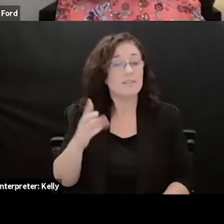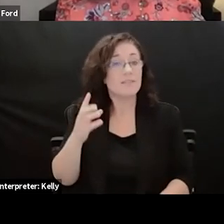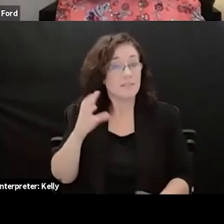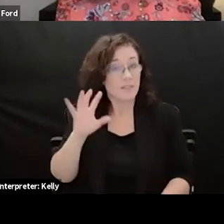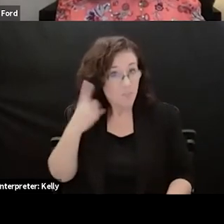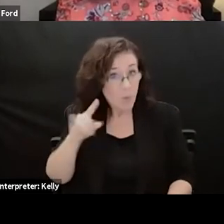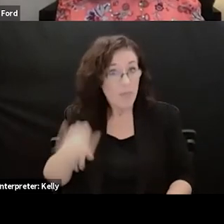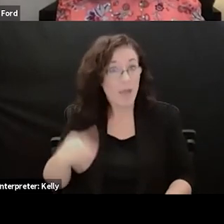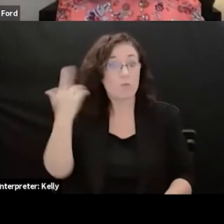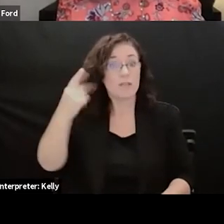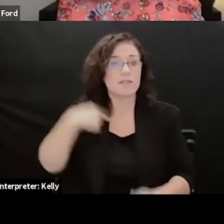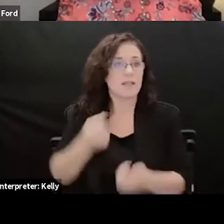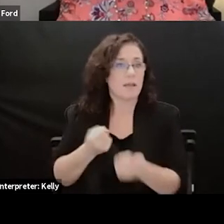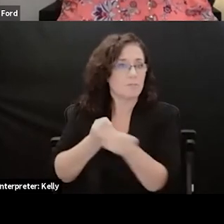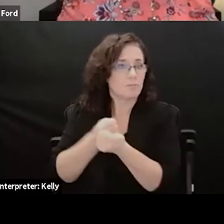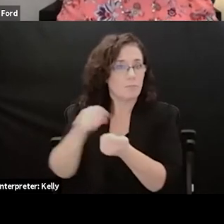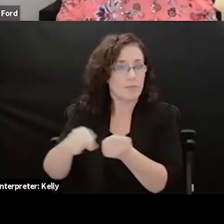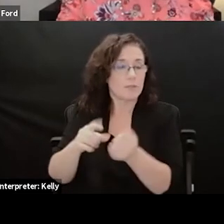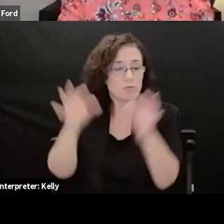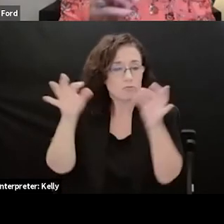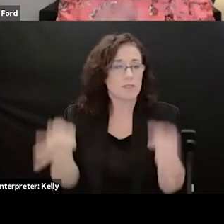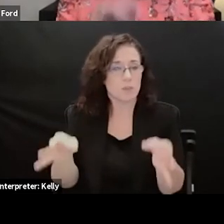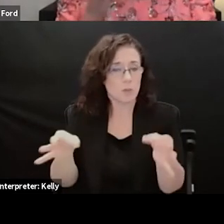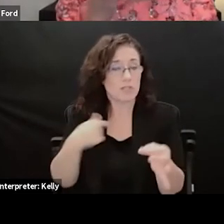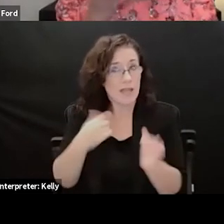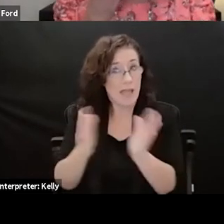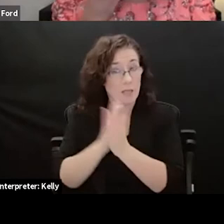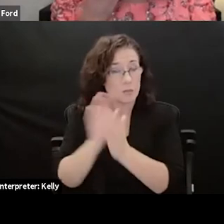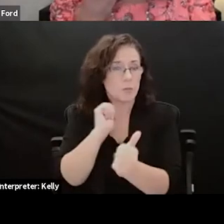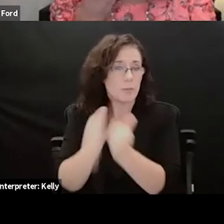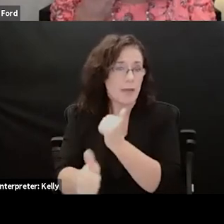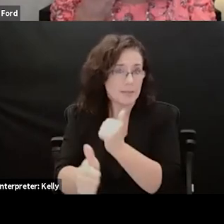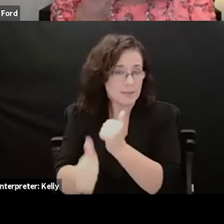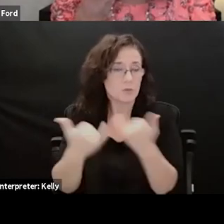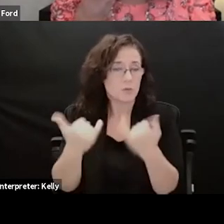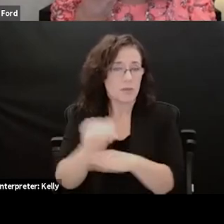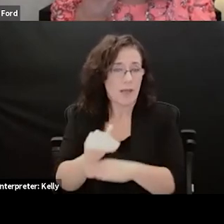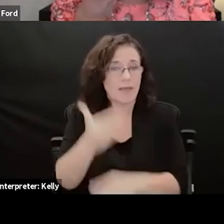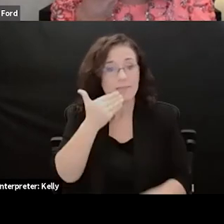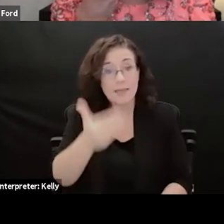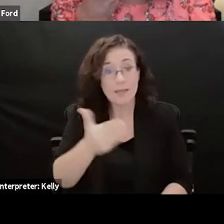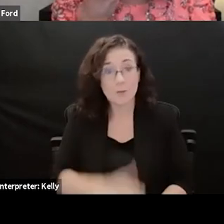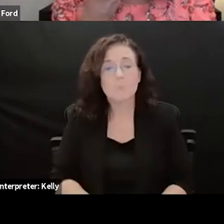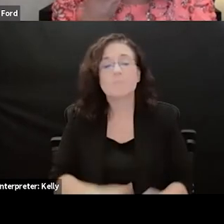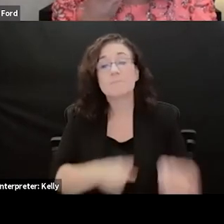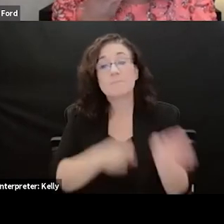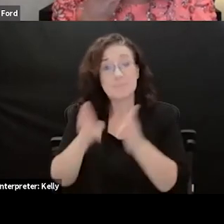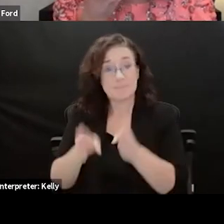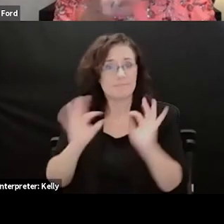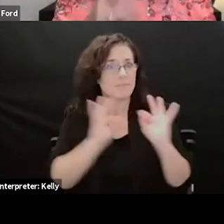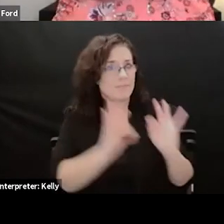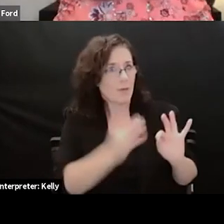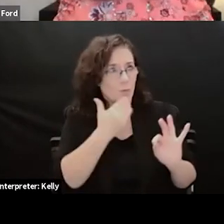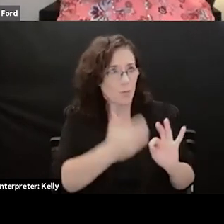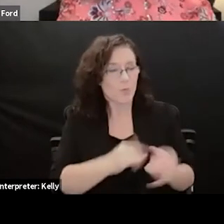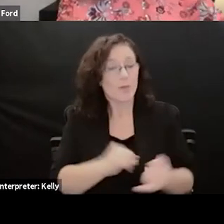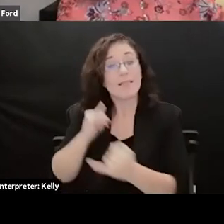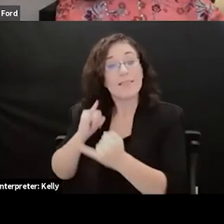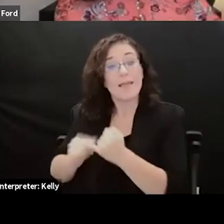passed tonight thank you for your time thank you our last speaker is karen mcbride